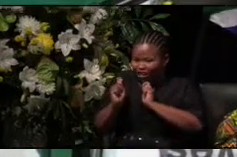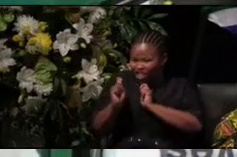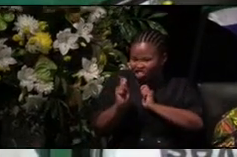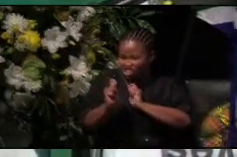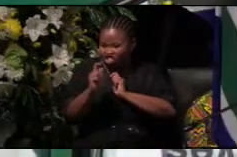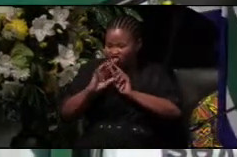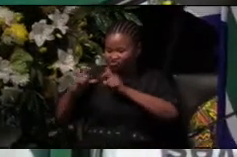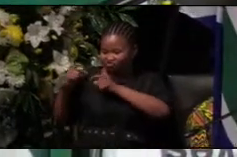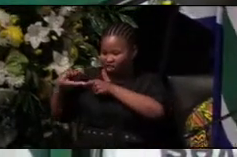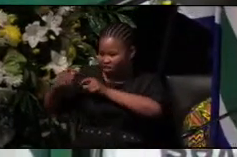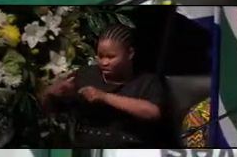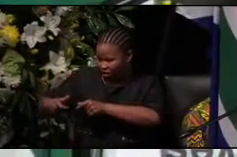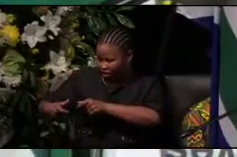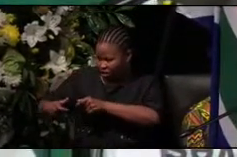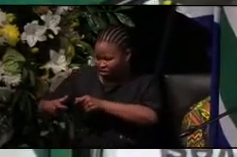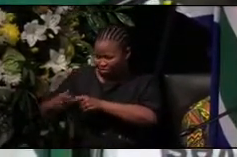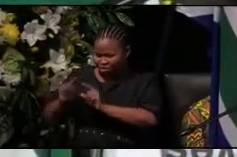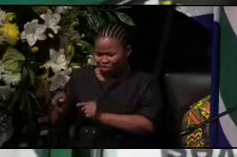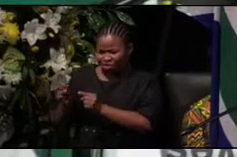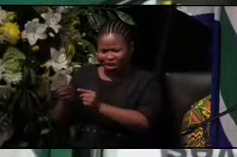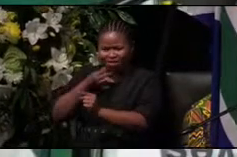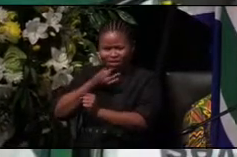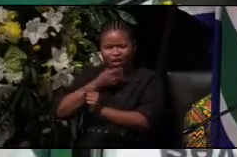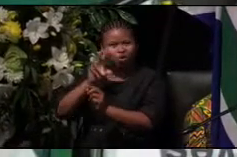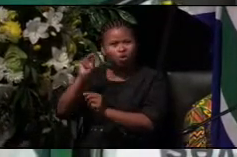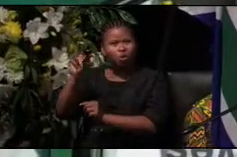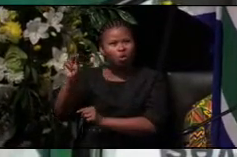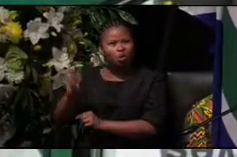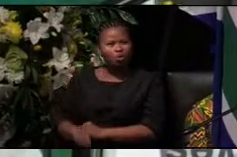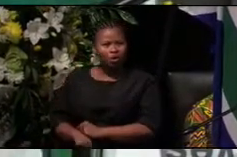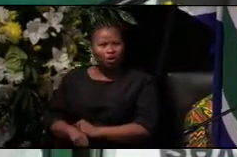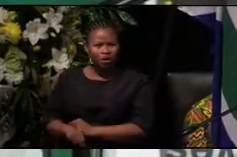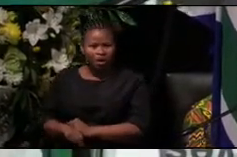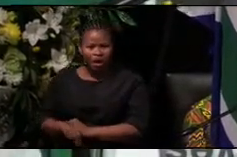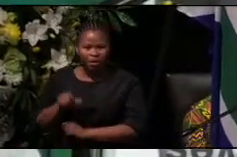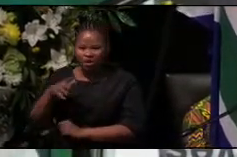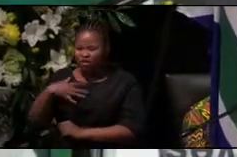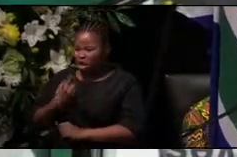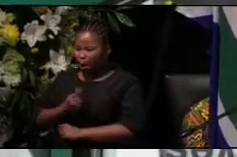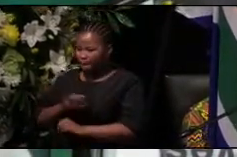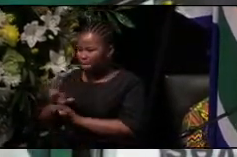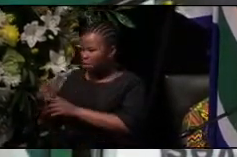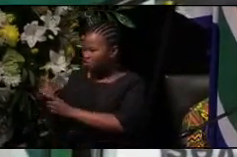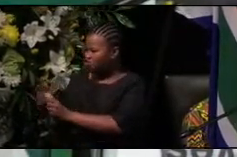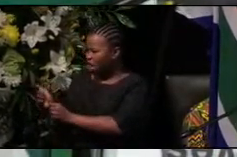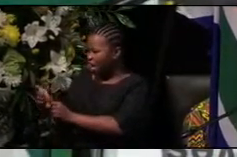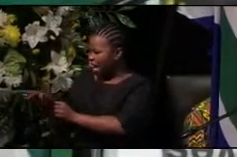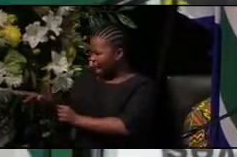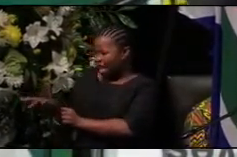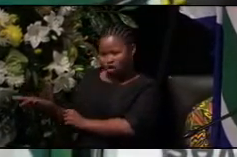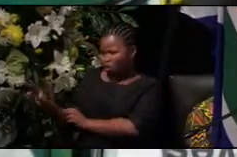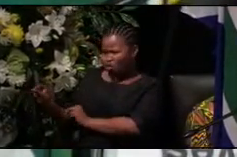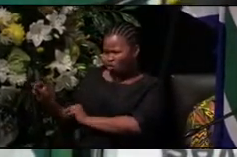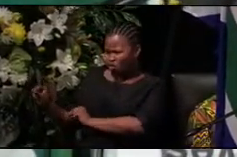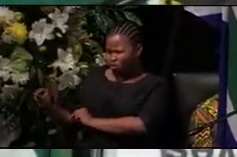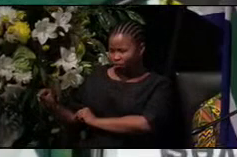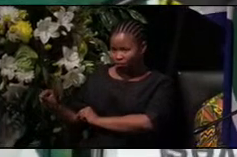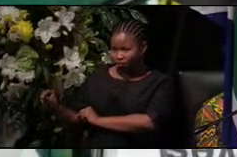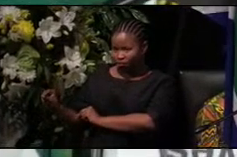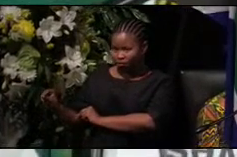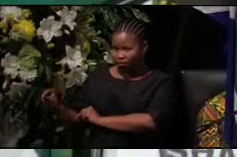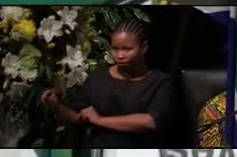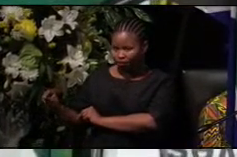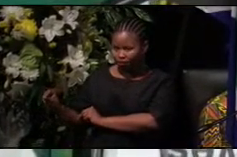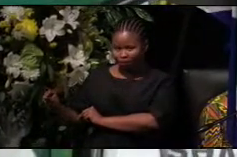Generations you can't say no Incorruptible belongs to the Elia no no no no no